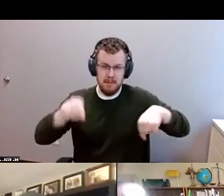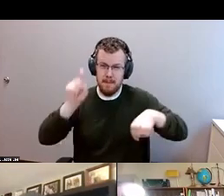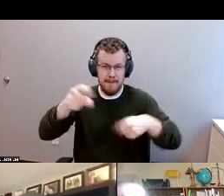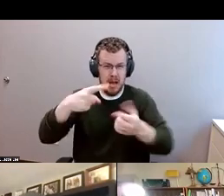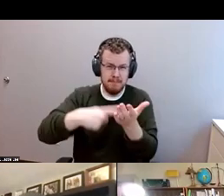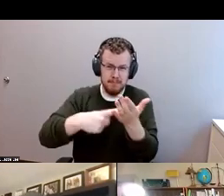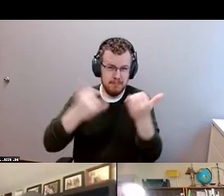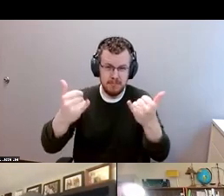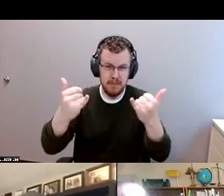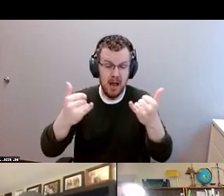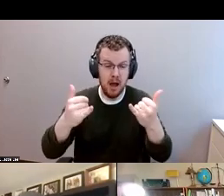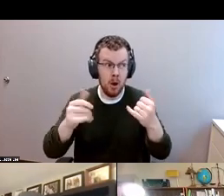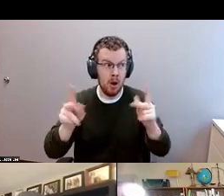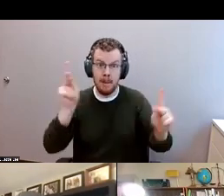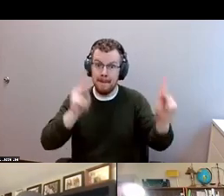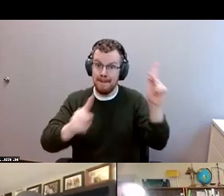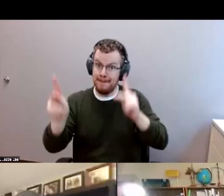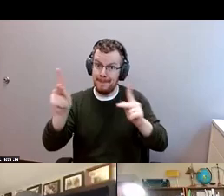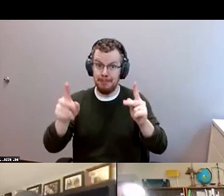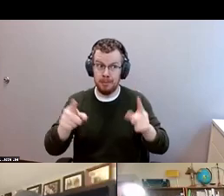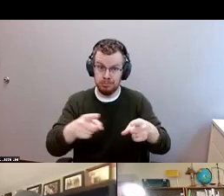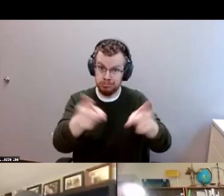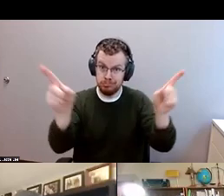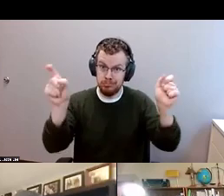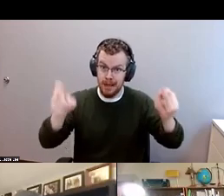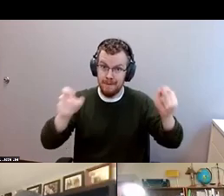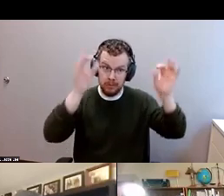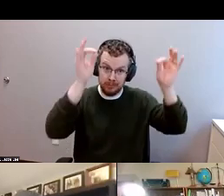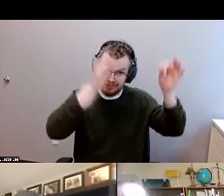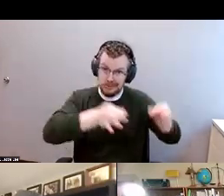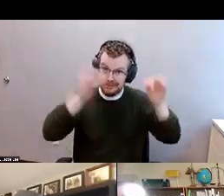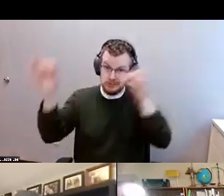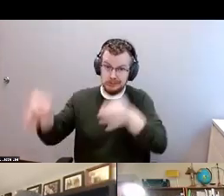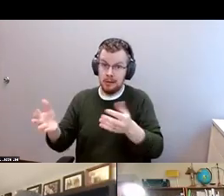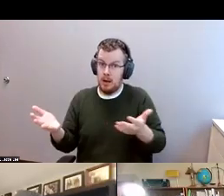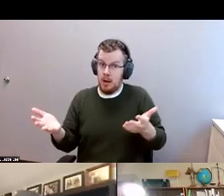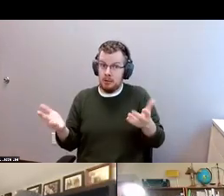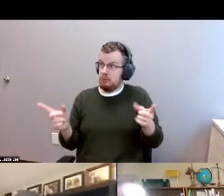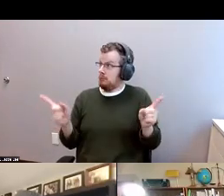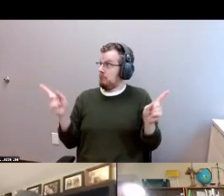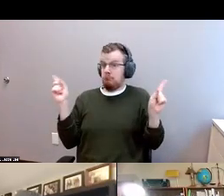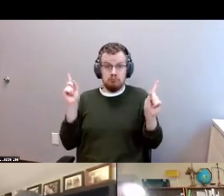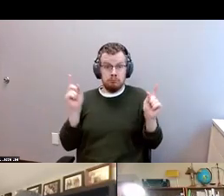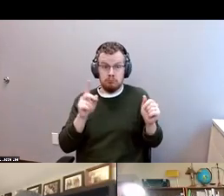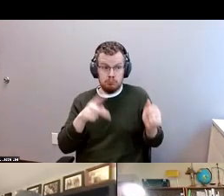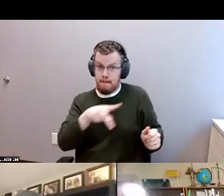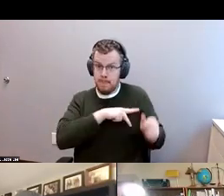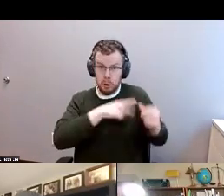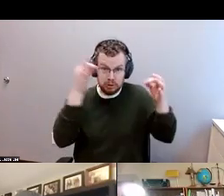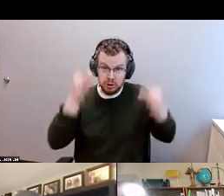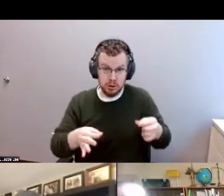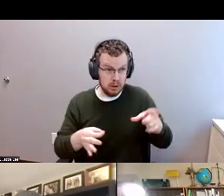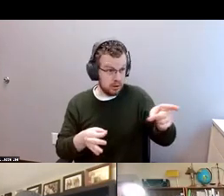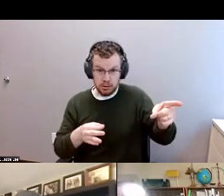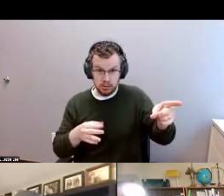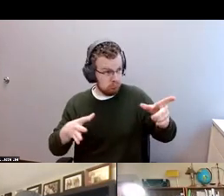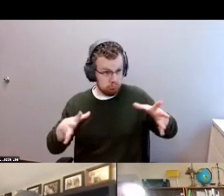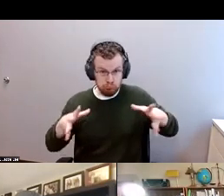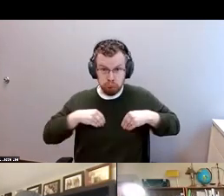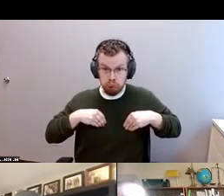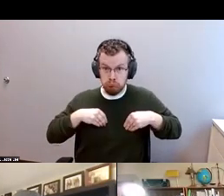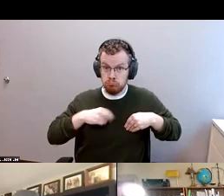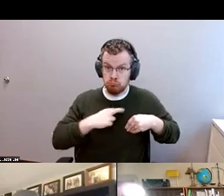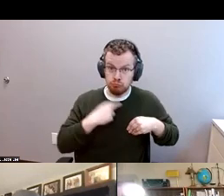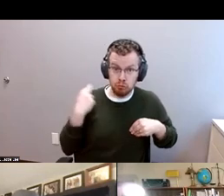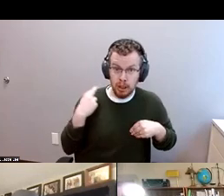a lot of decisions to make, right? People have to make personal decisions about their commitment, their risk tolerance, because this